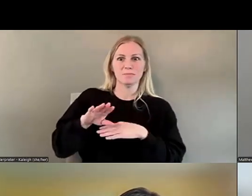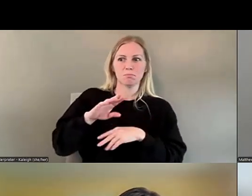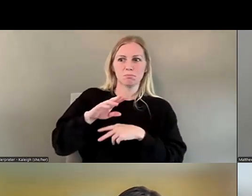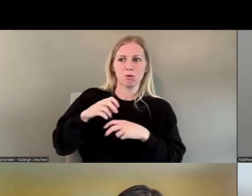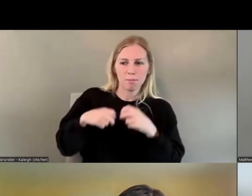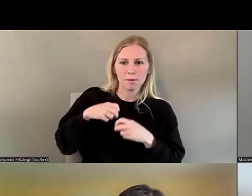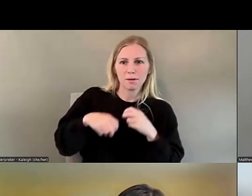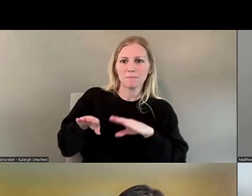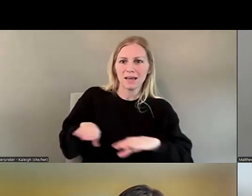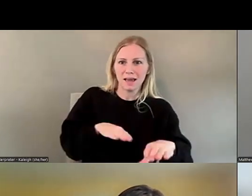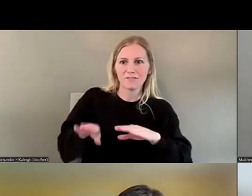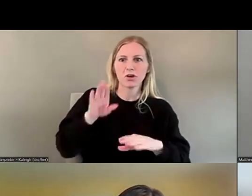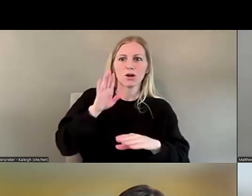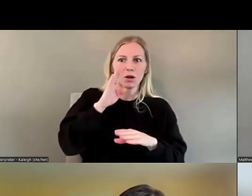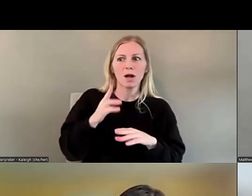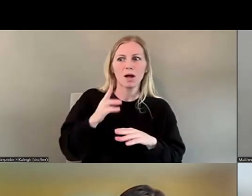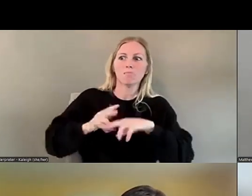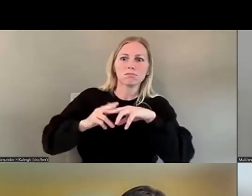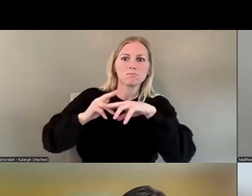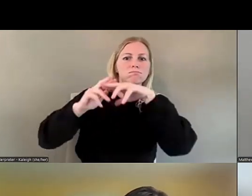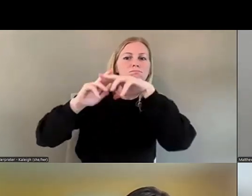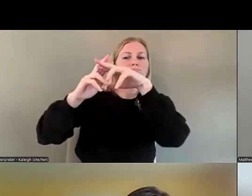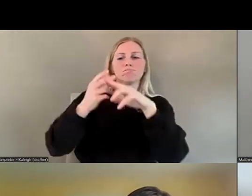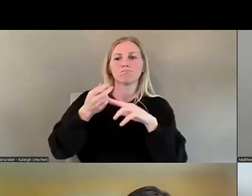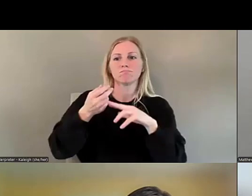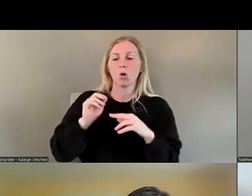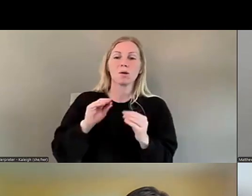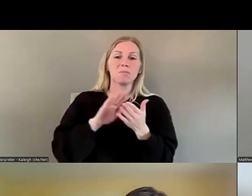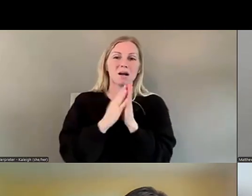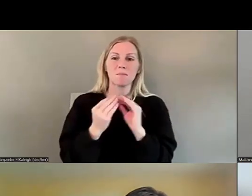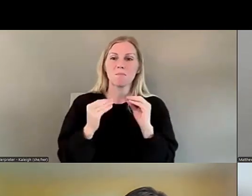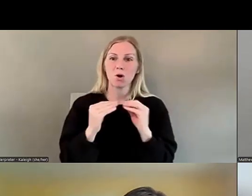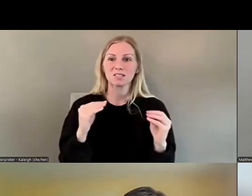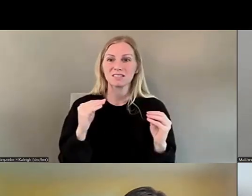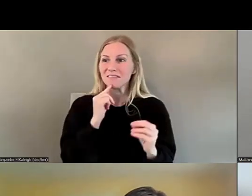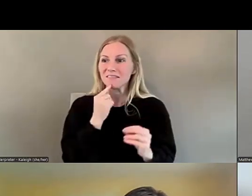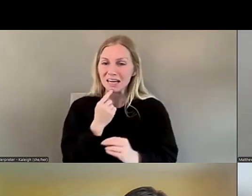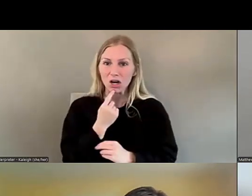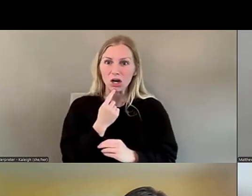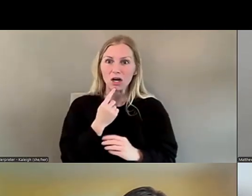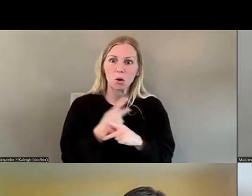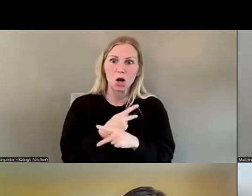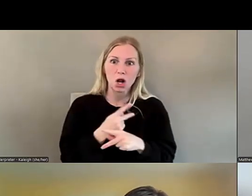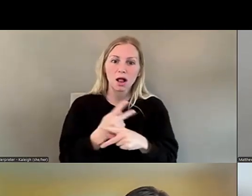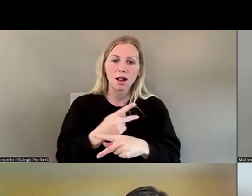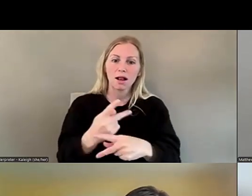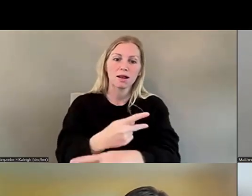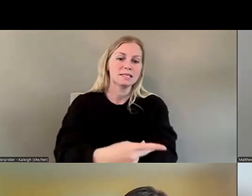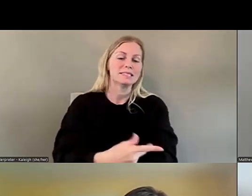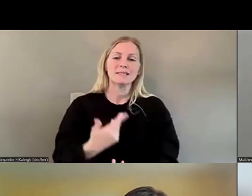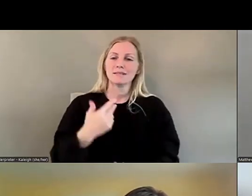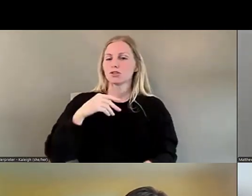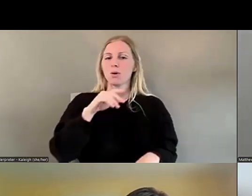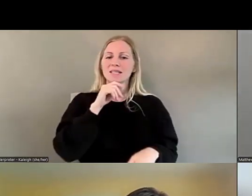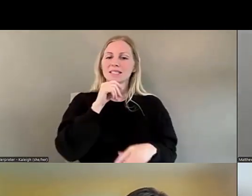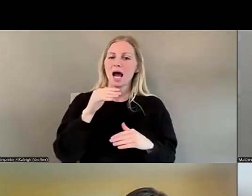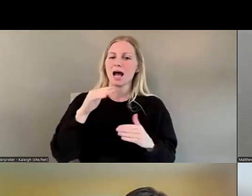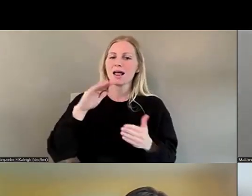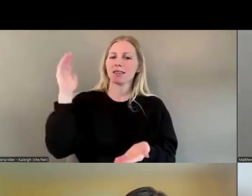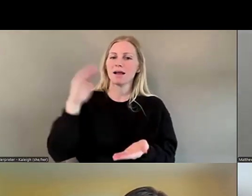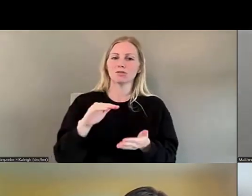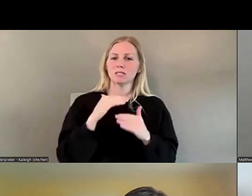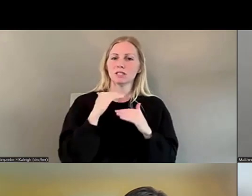more severe problem behaviors. And I say, so yeah, I would say like it's not less restrictive, it's more